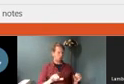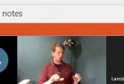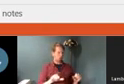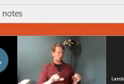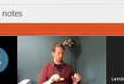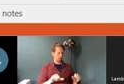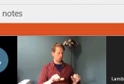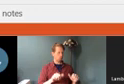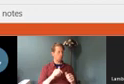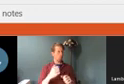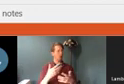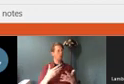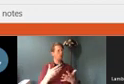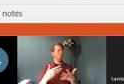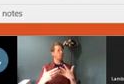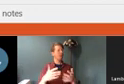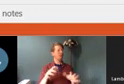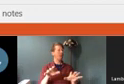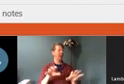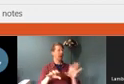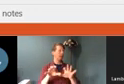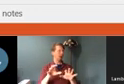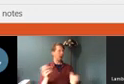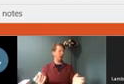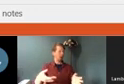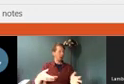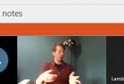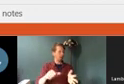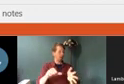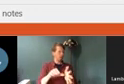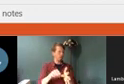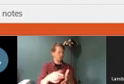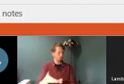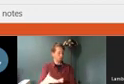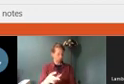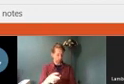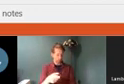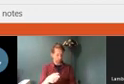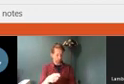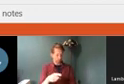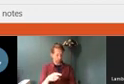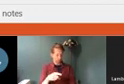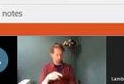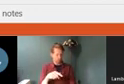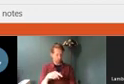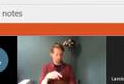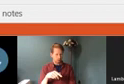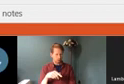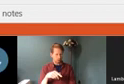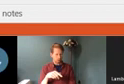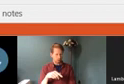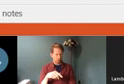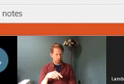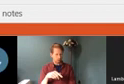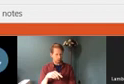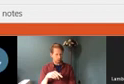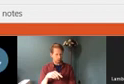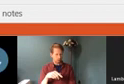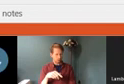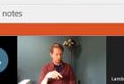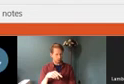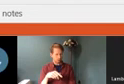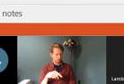chemistry problem. And actually, this was a really, really great outcome. And the supplier of the kit was